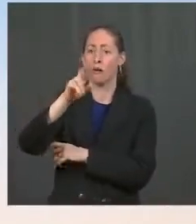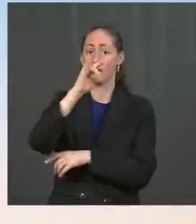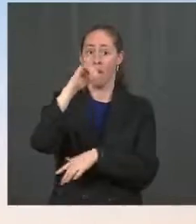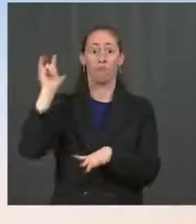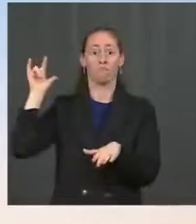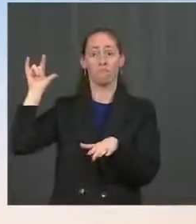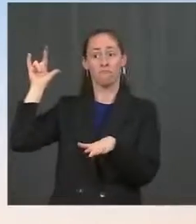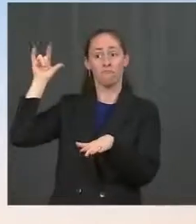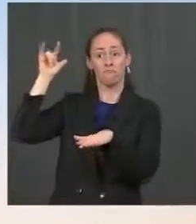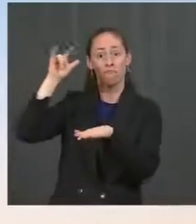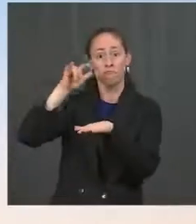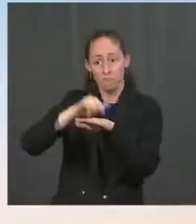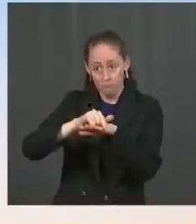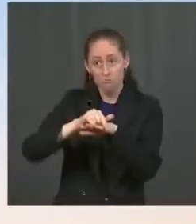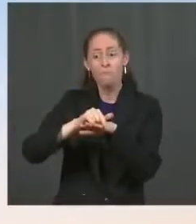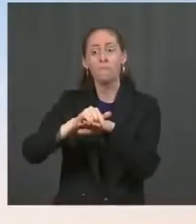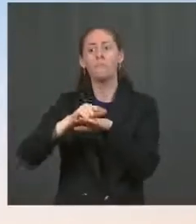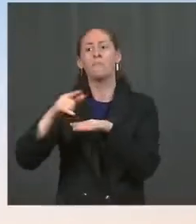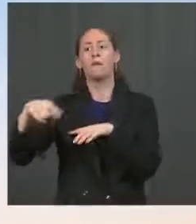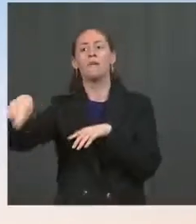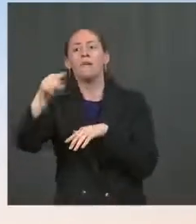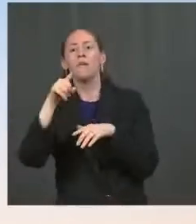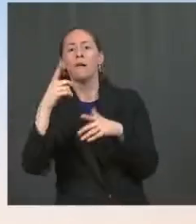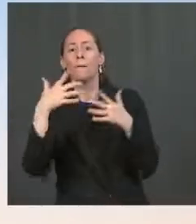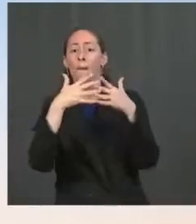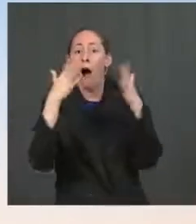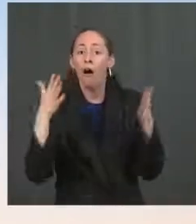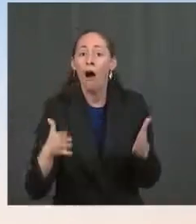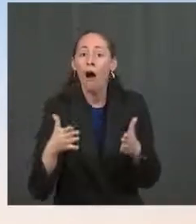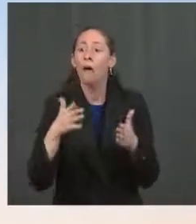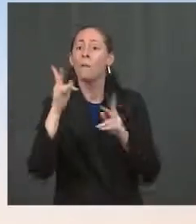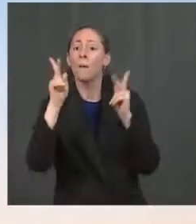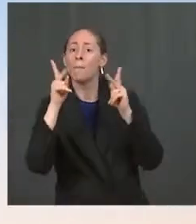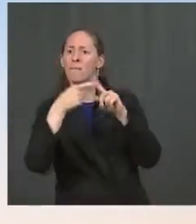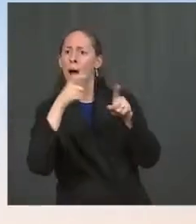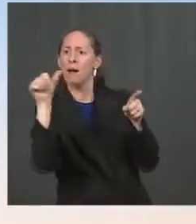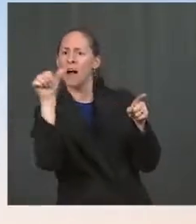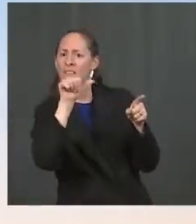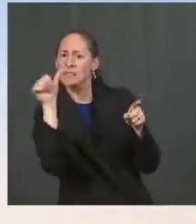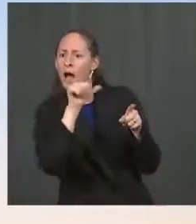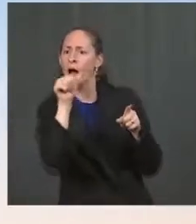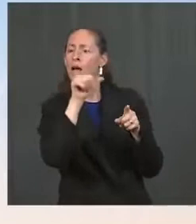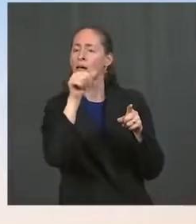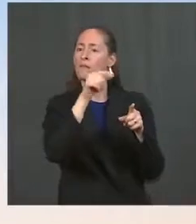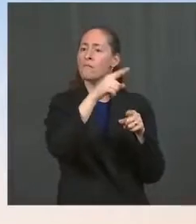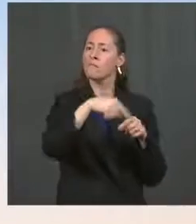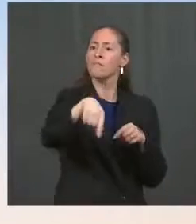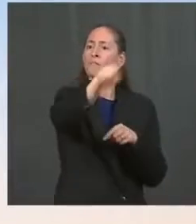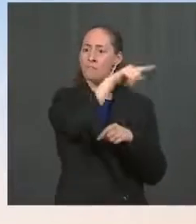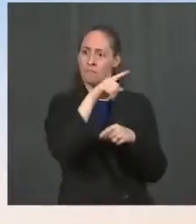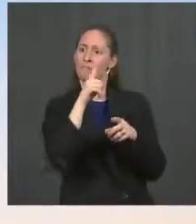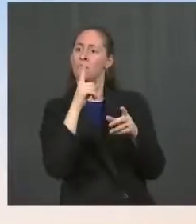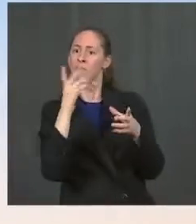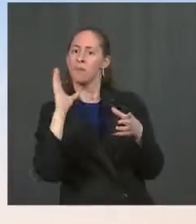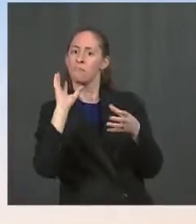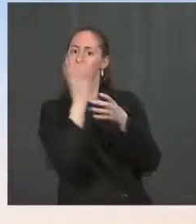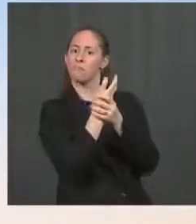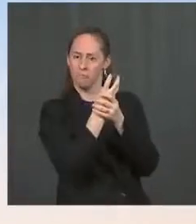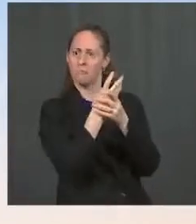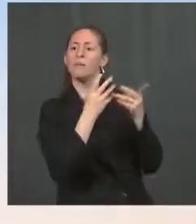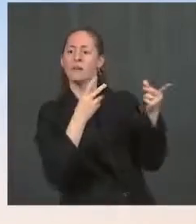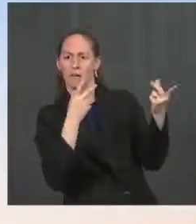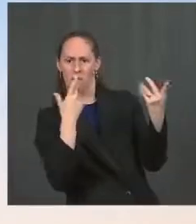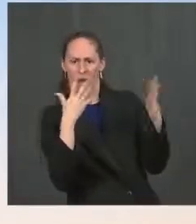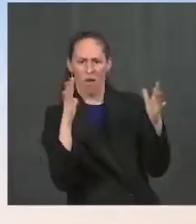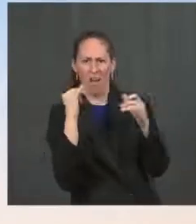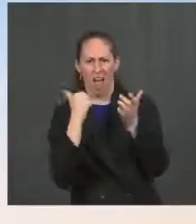and Afghans on board who joined us in our fight over the last several years. We wanted to note that